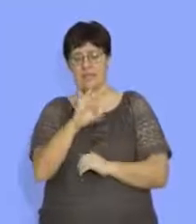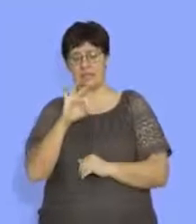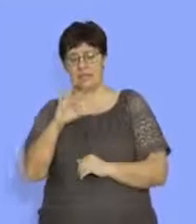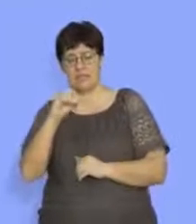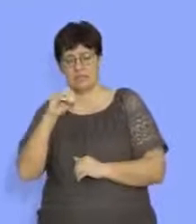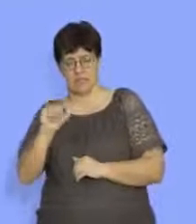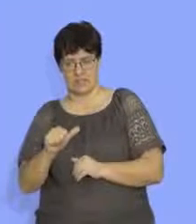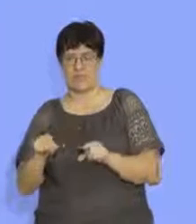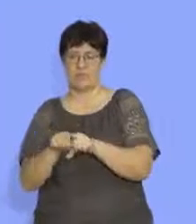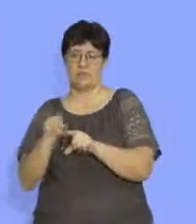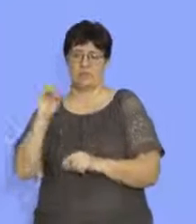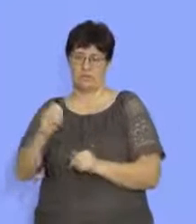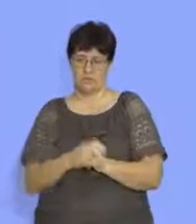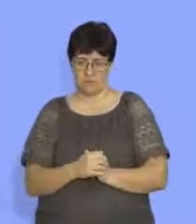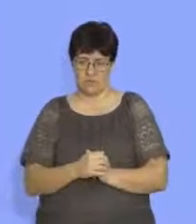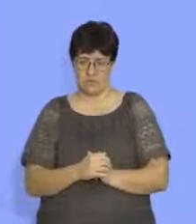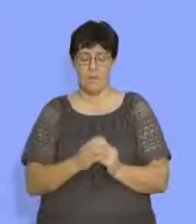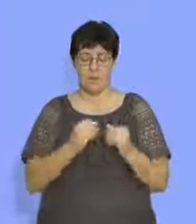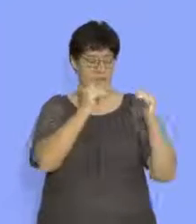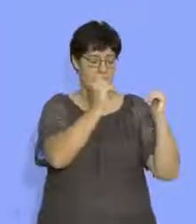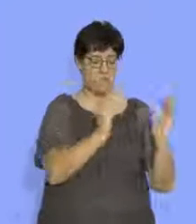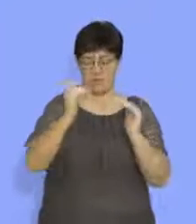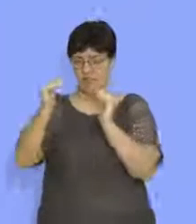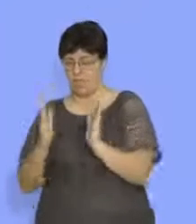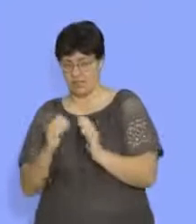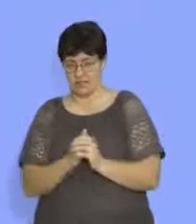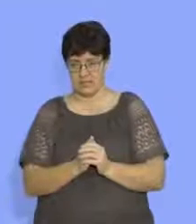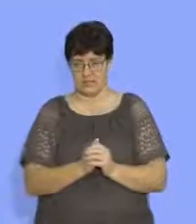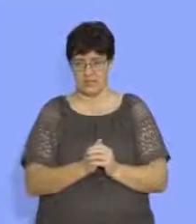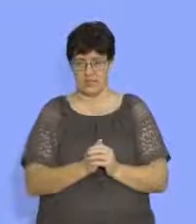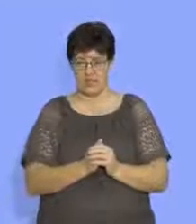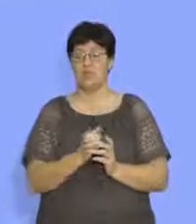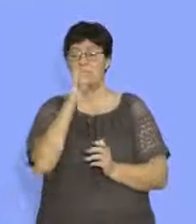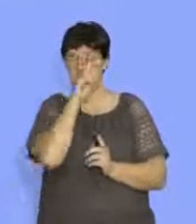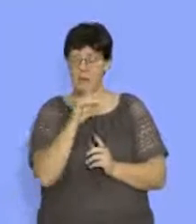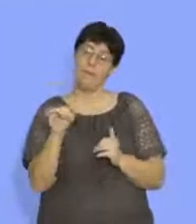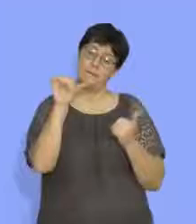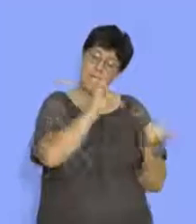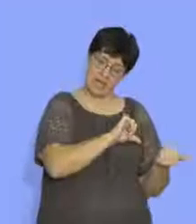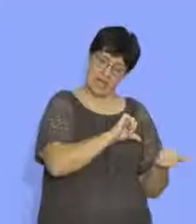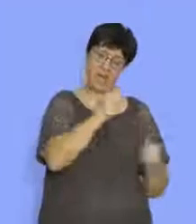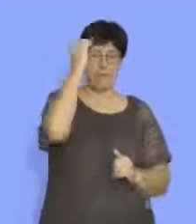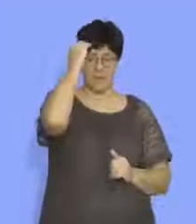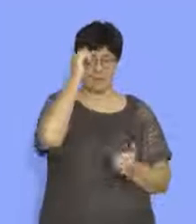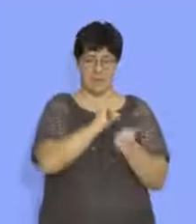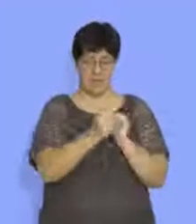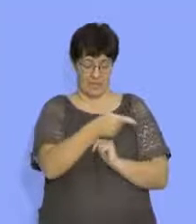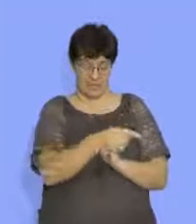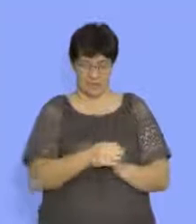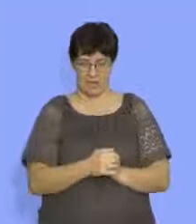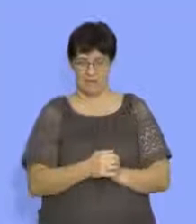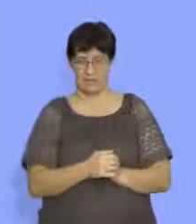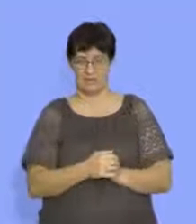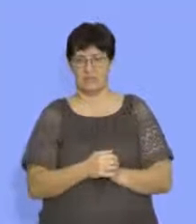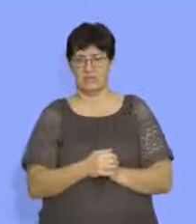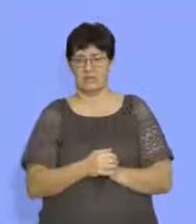3,306 equal to 0. I will need to open two brackets. So remember, I'm gonna go back to my mental maths again. By the